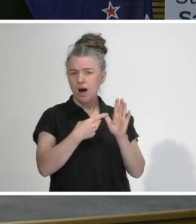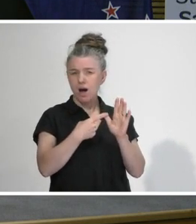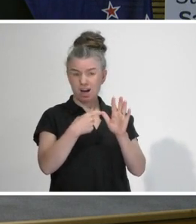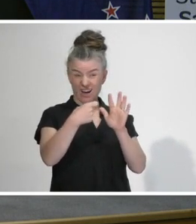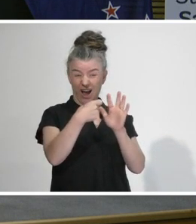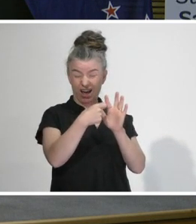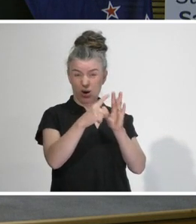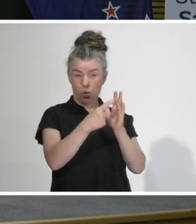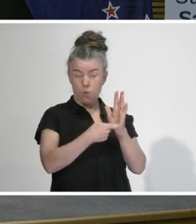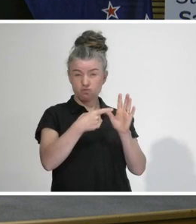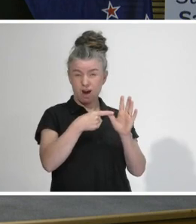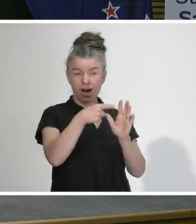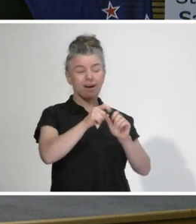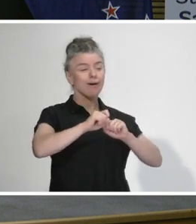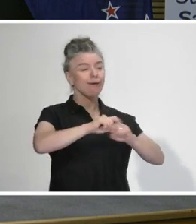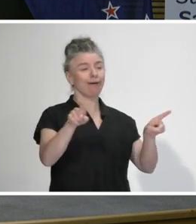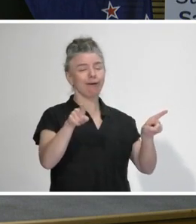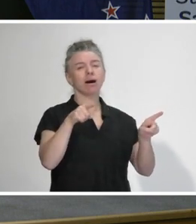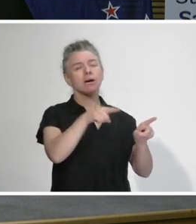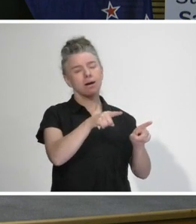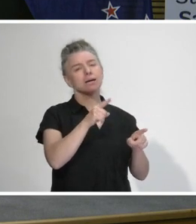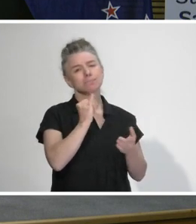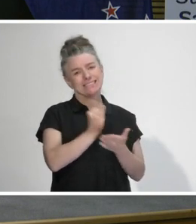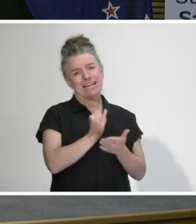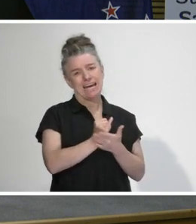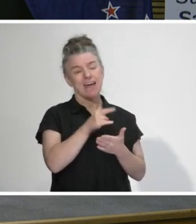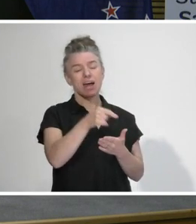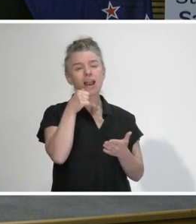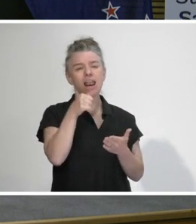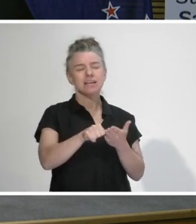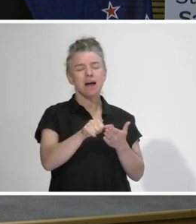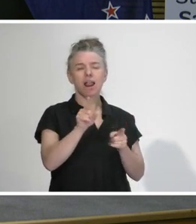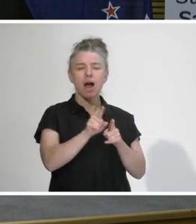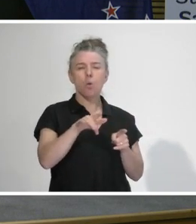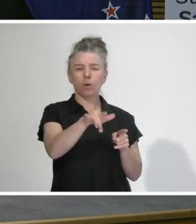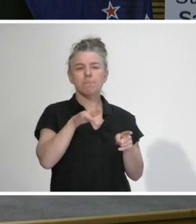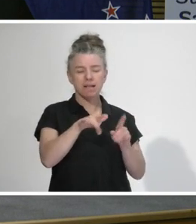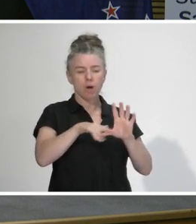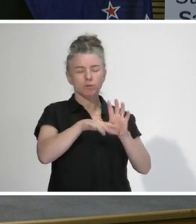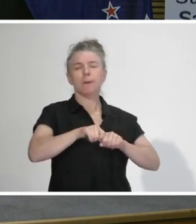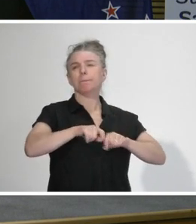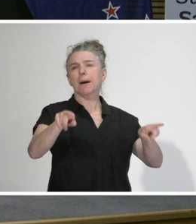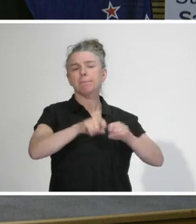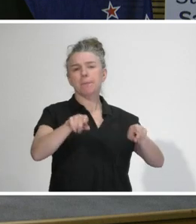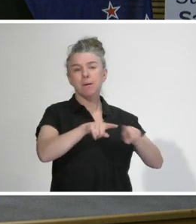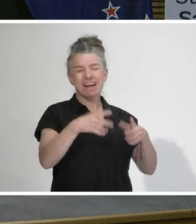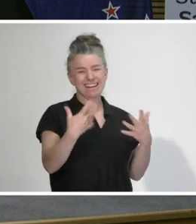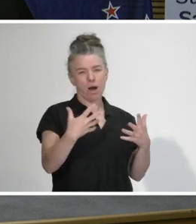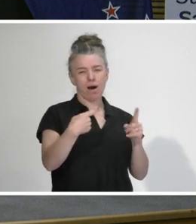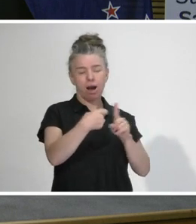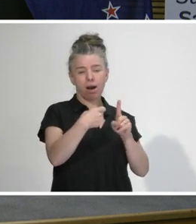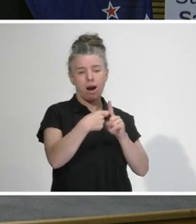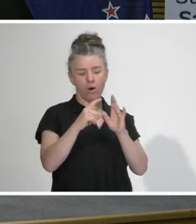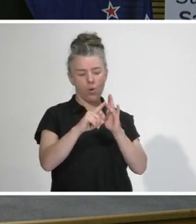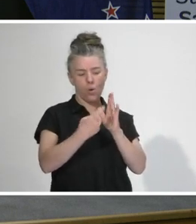happened. That was an automated letter that was dispatched. Kāinga Ora now are on the phone. They're making,